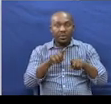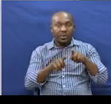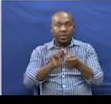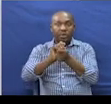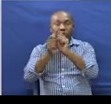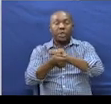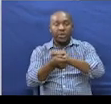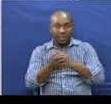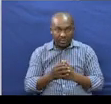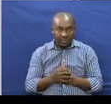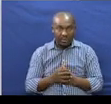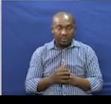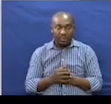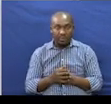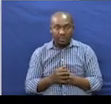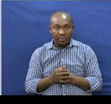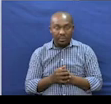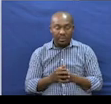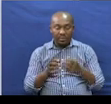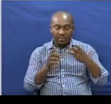And the last one,